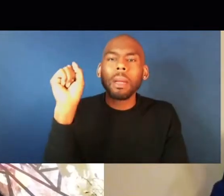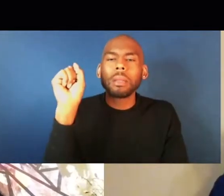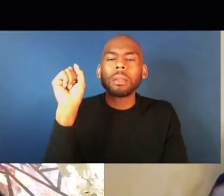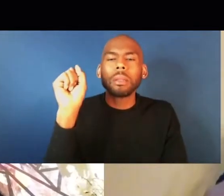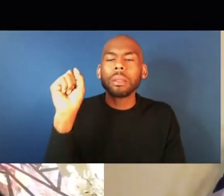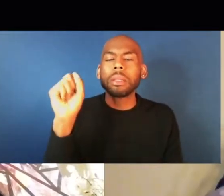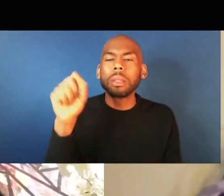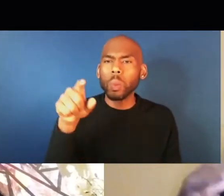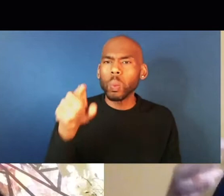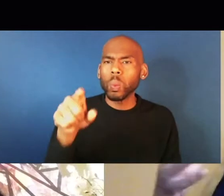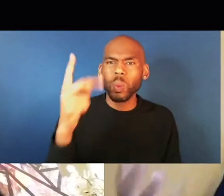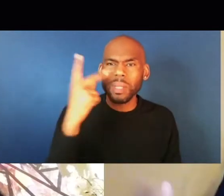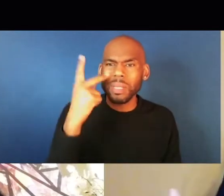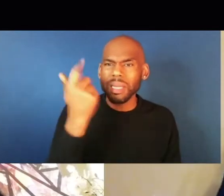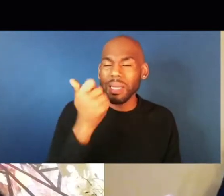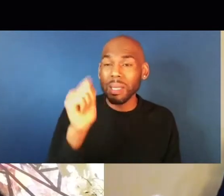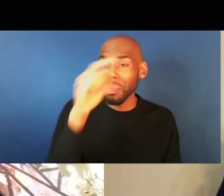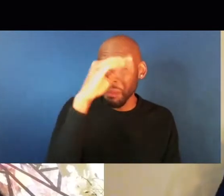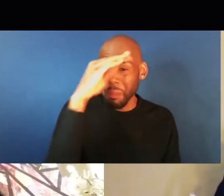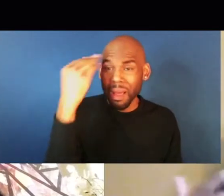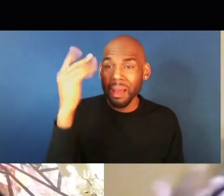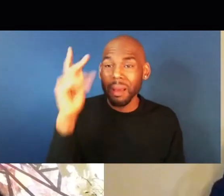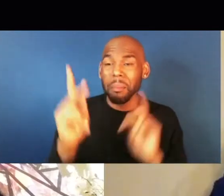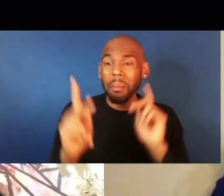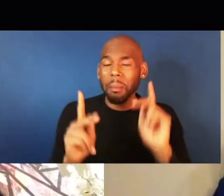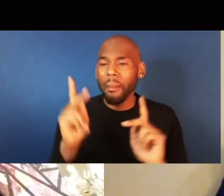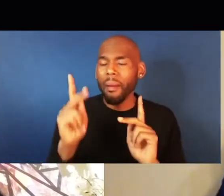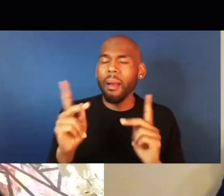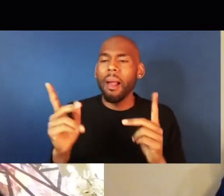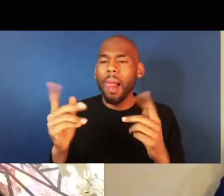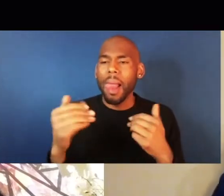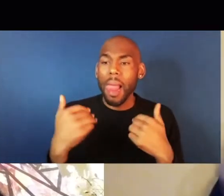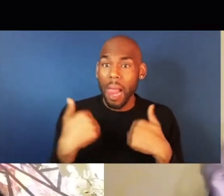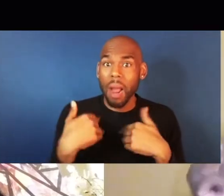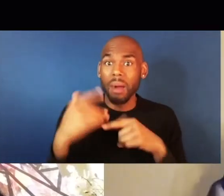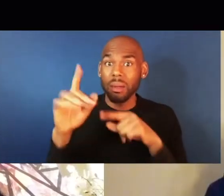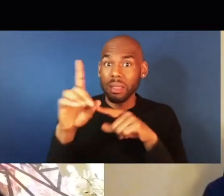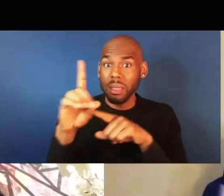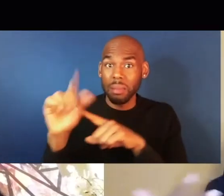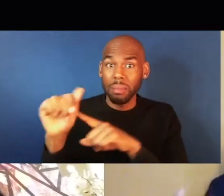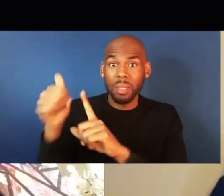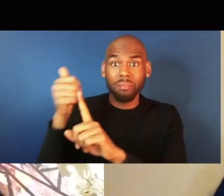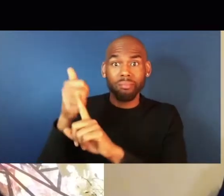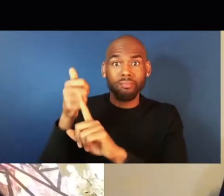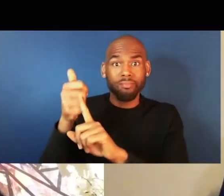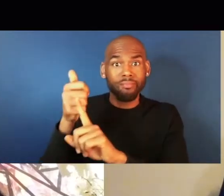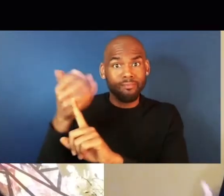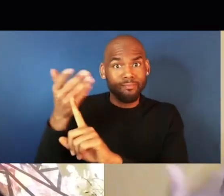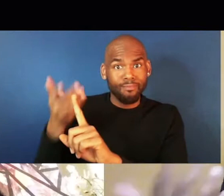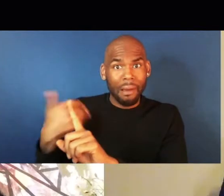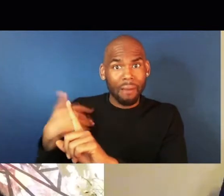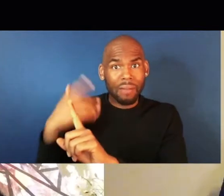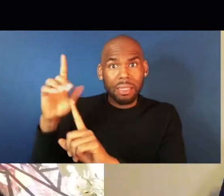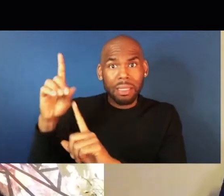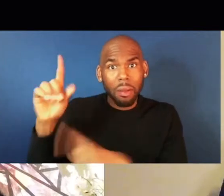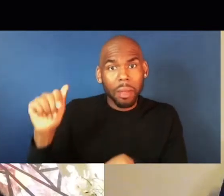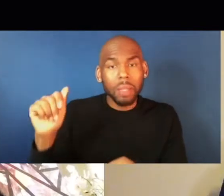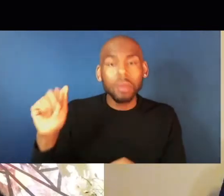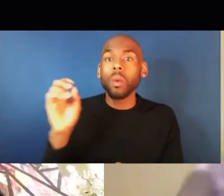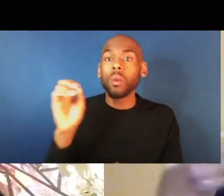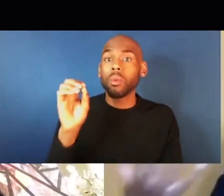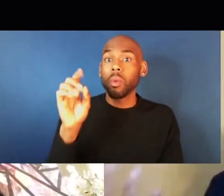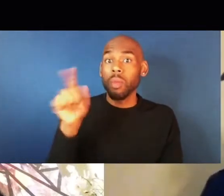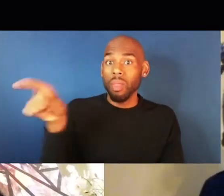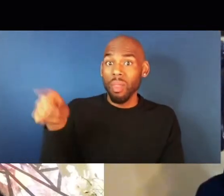movement. Did you see any Black people who had disabilities that was a part of the